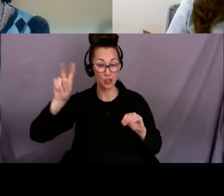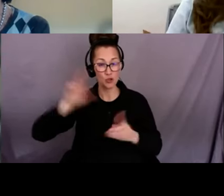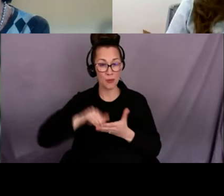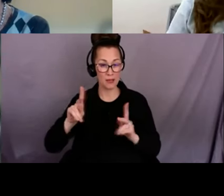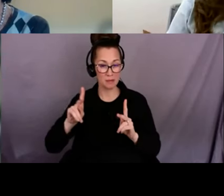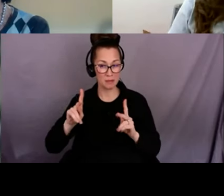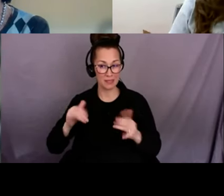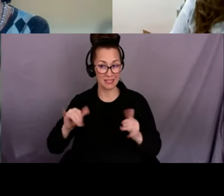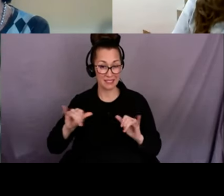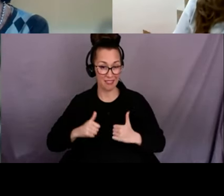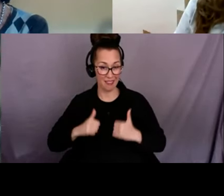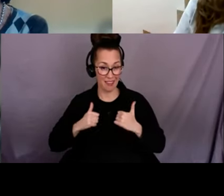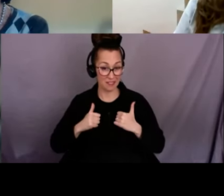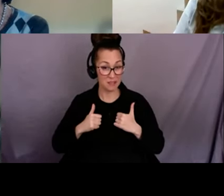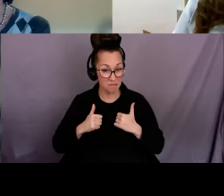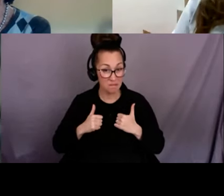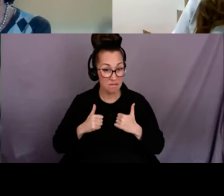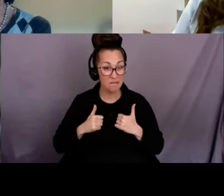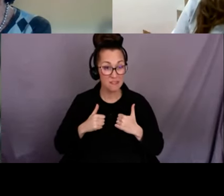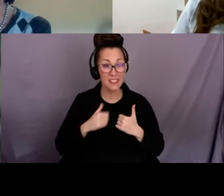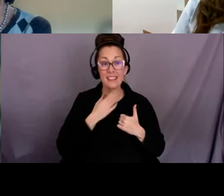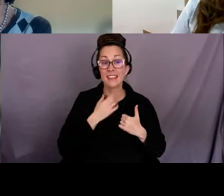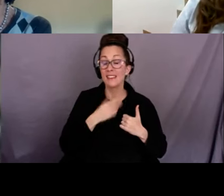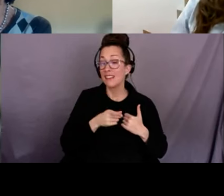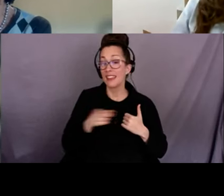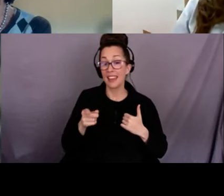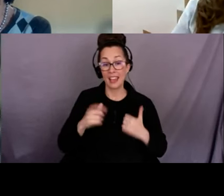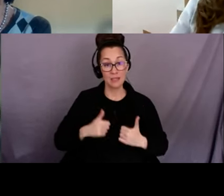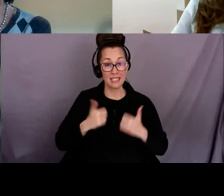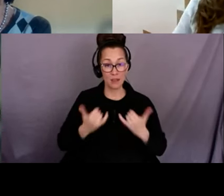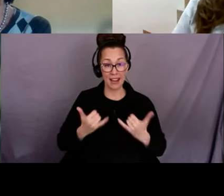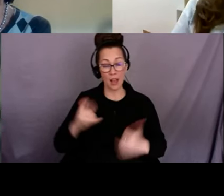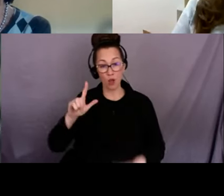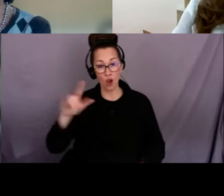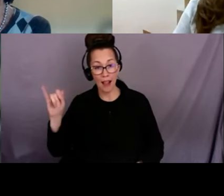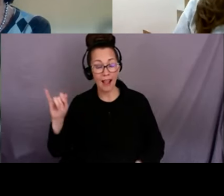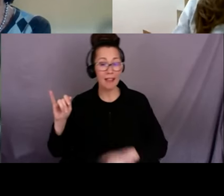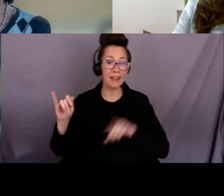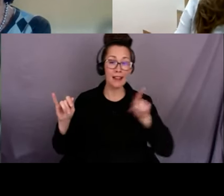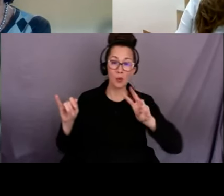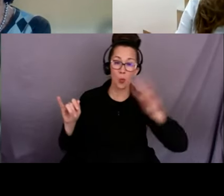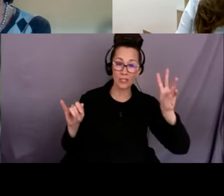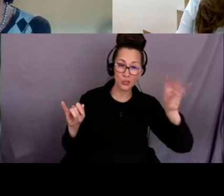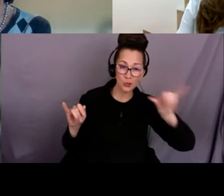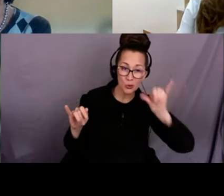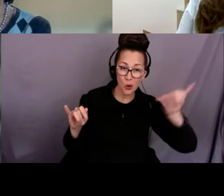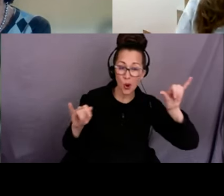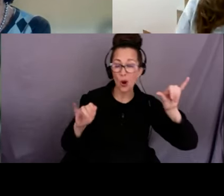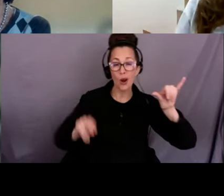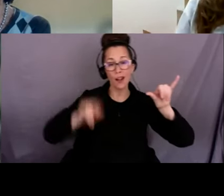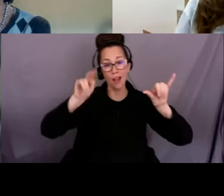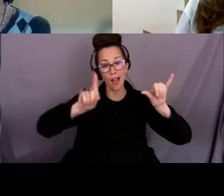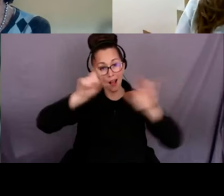a variety of residential settings from Long Island up through Western New York into the North Country.